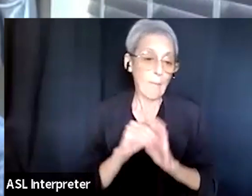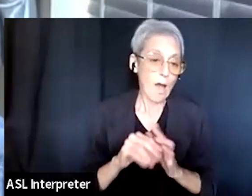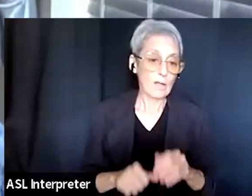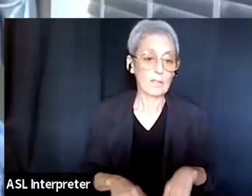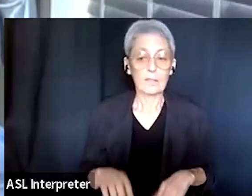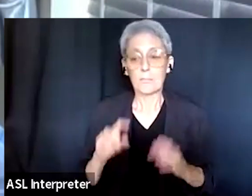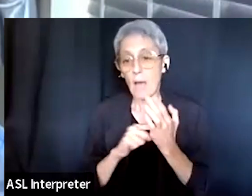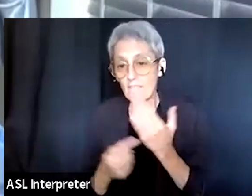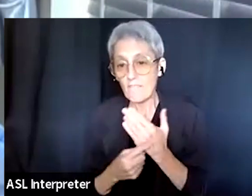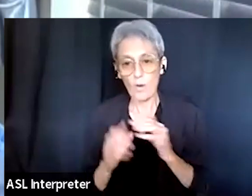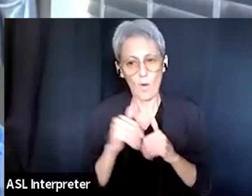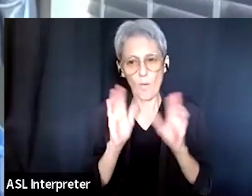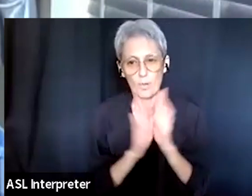metaphor.